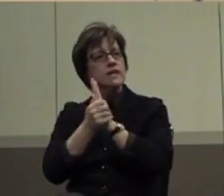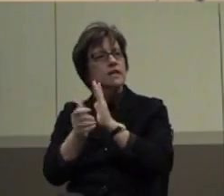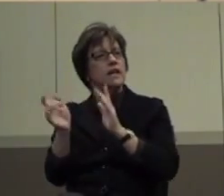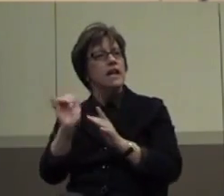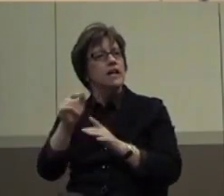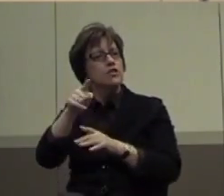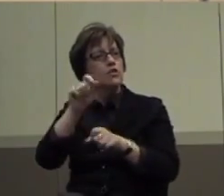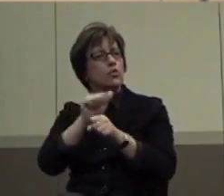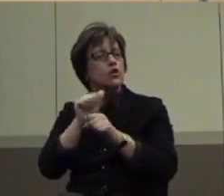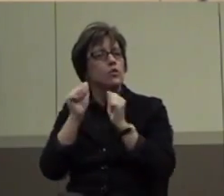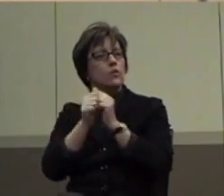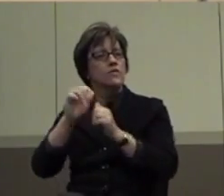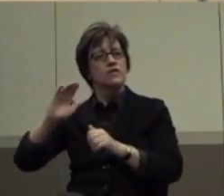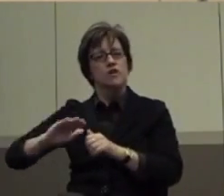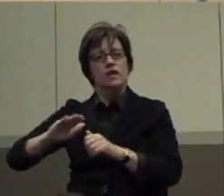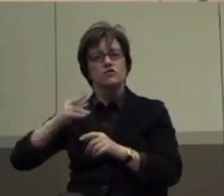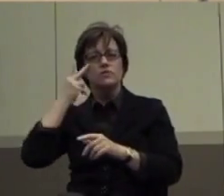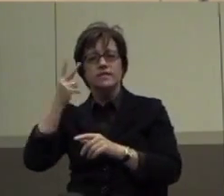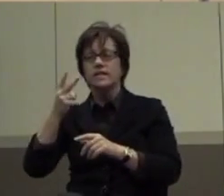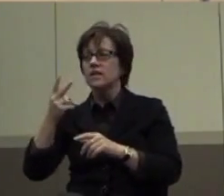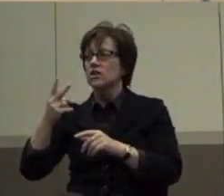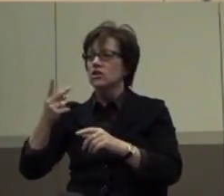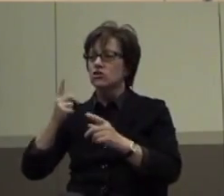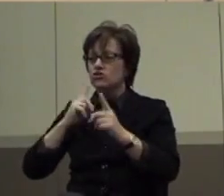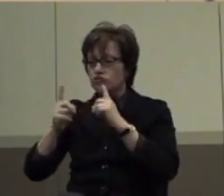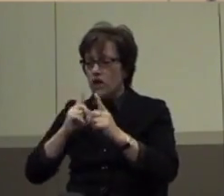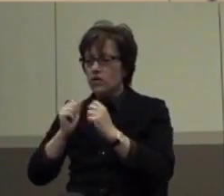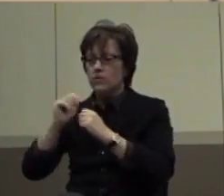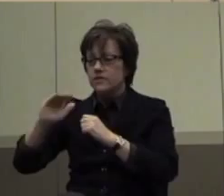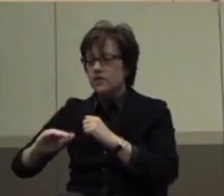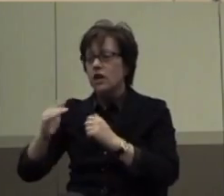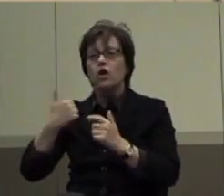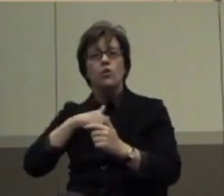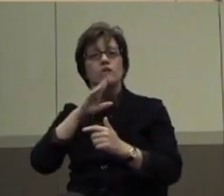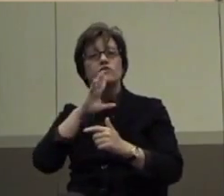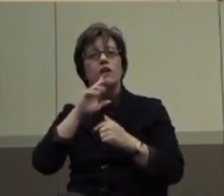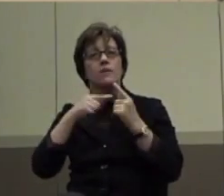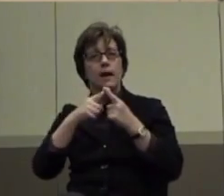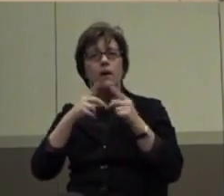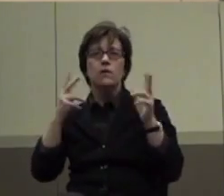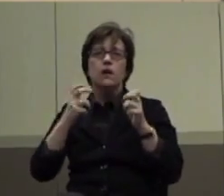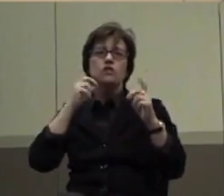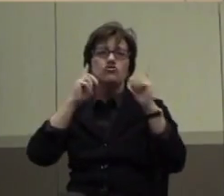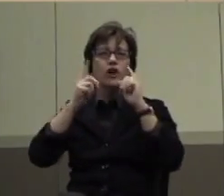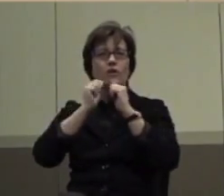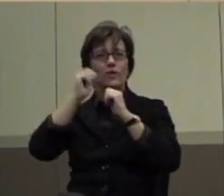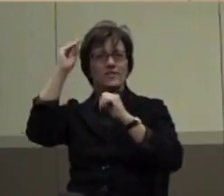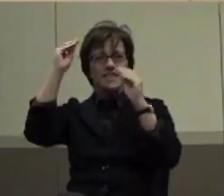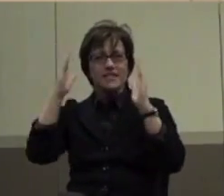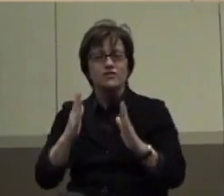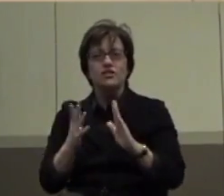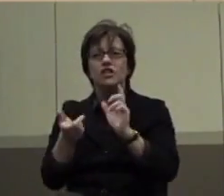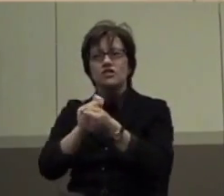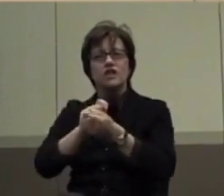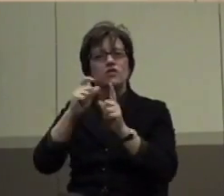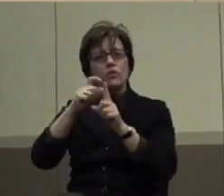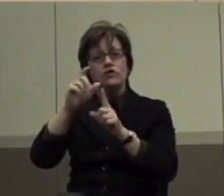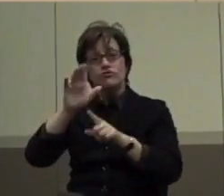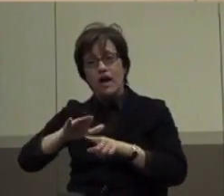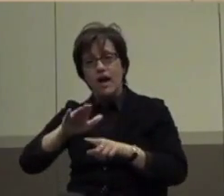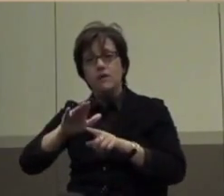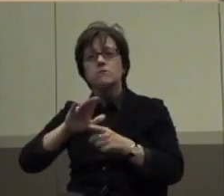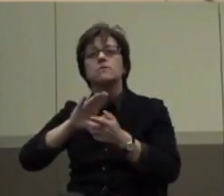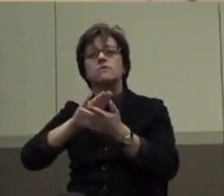child. So you'll see in there talking to the child, talking to the child. We're going to talk about talking to the teacher today. Just change the word child to teacher and it's the